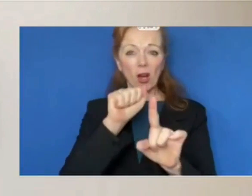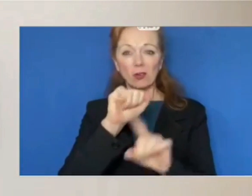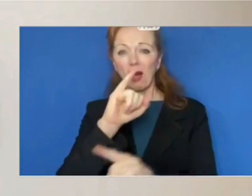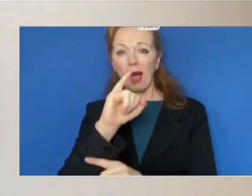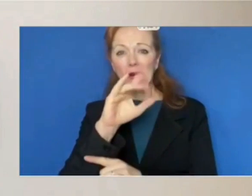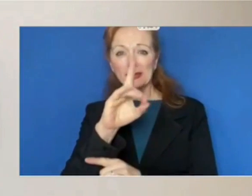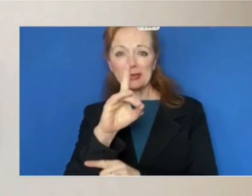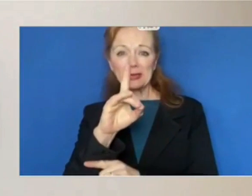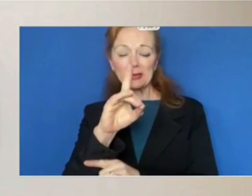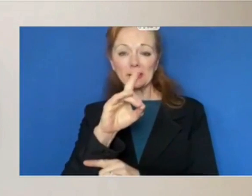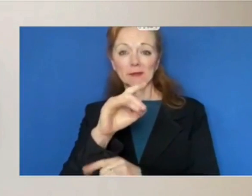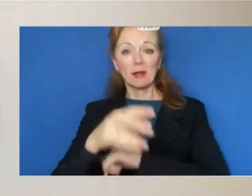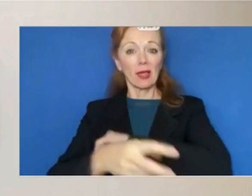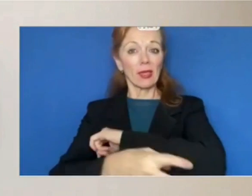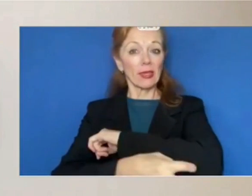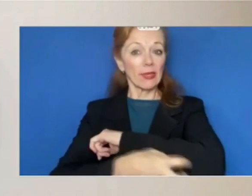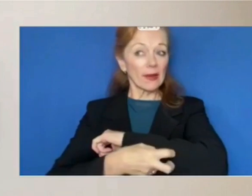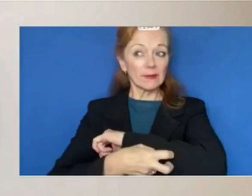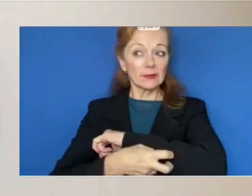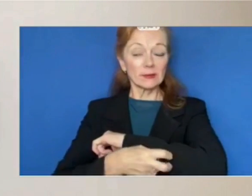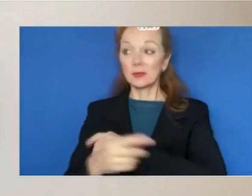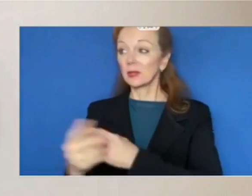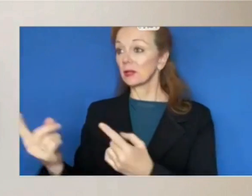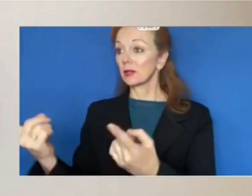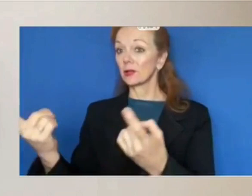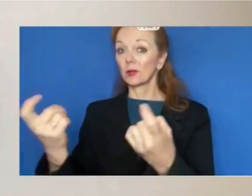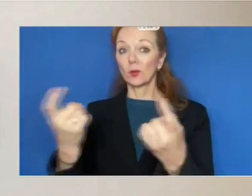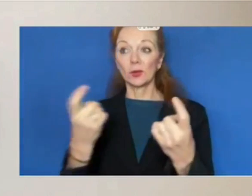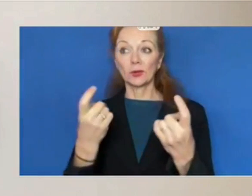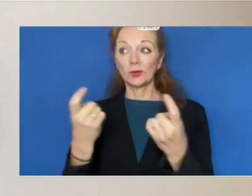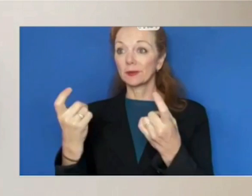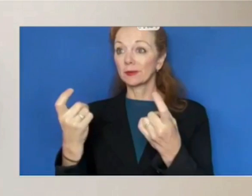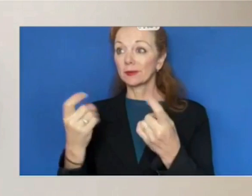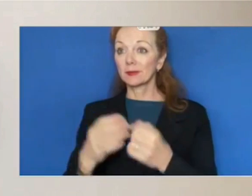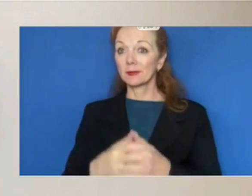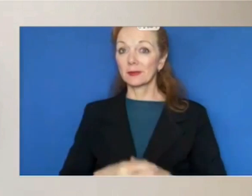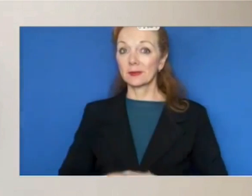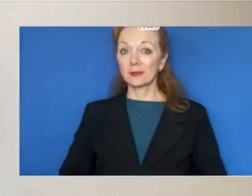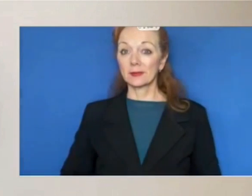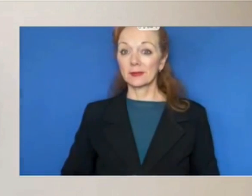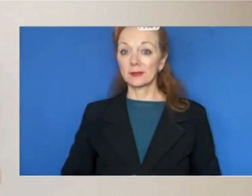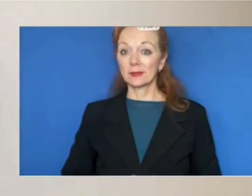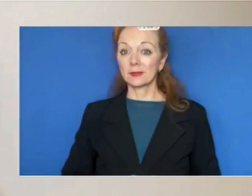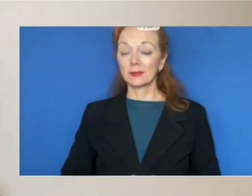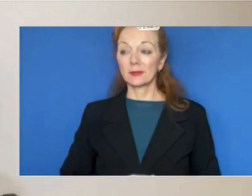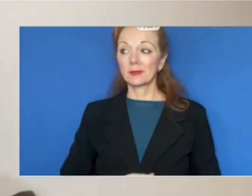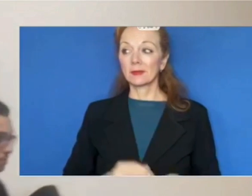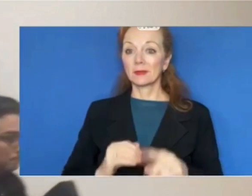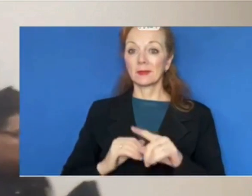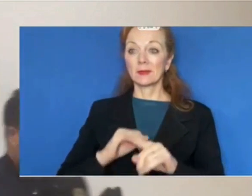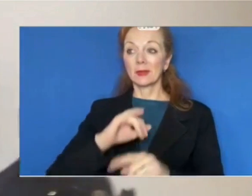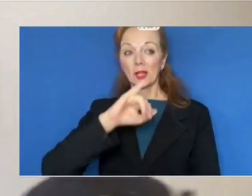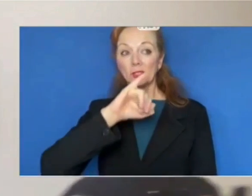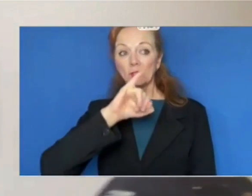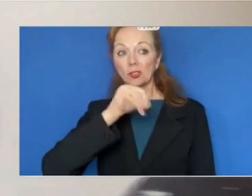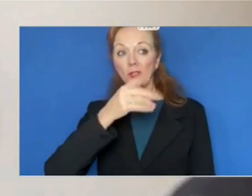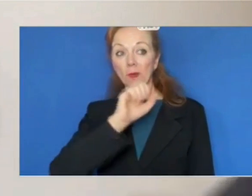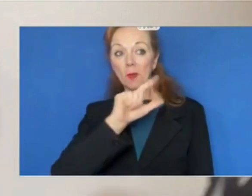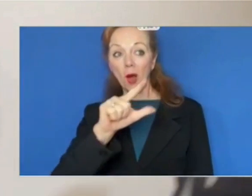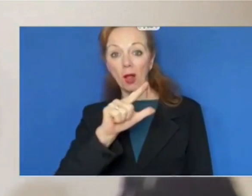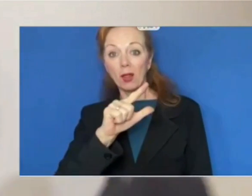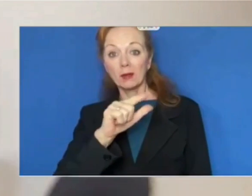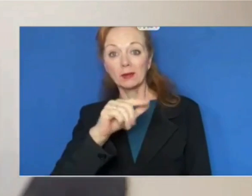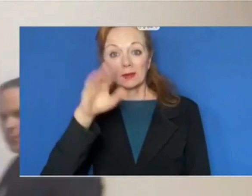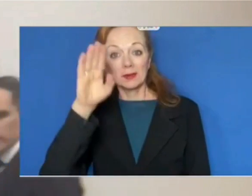Detective Garrison. Any questions? Jamal. All right. Jamal, 1 second for us. Hey, good morning. How's